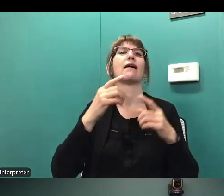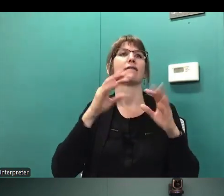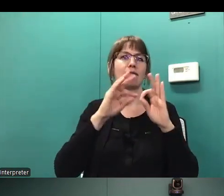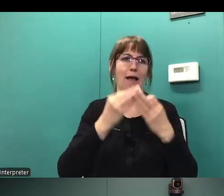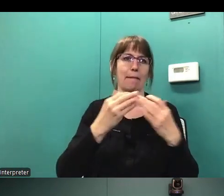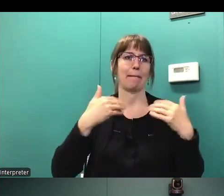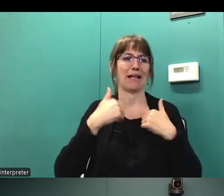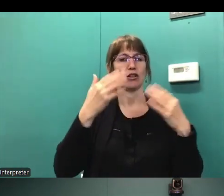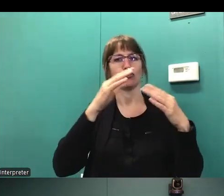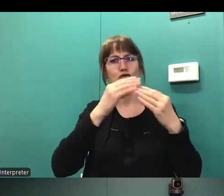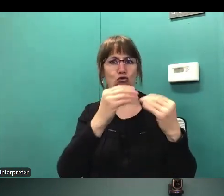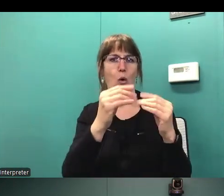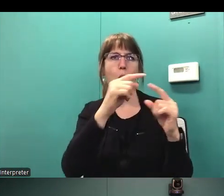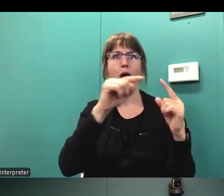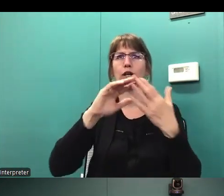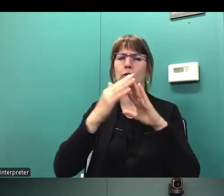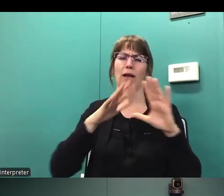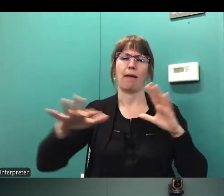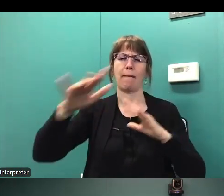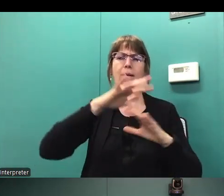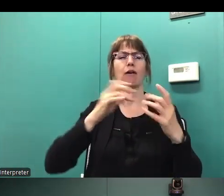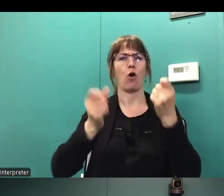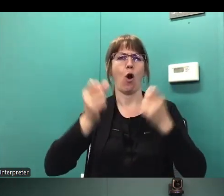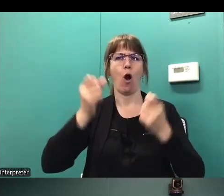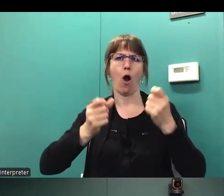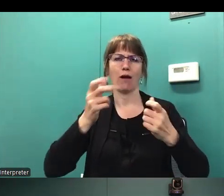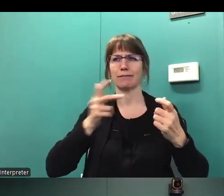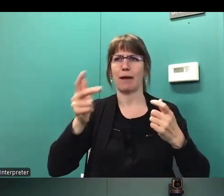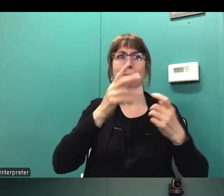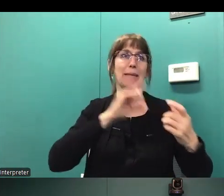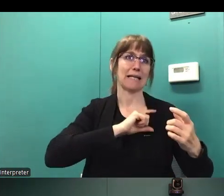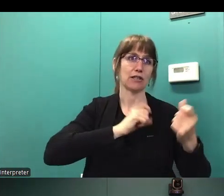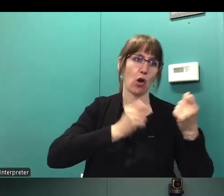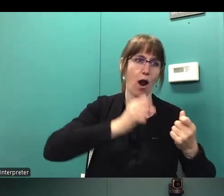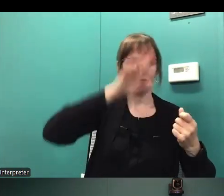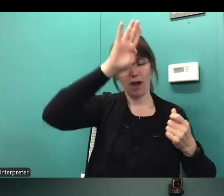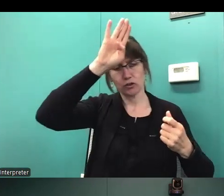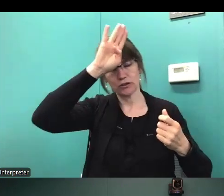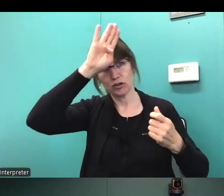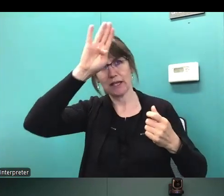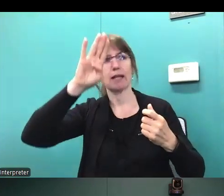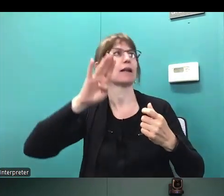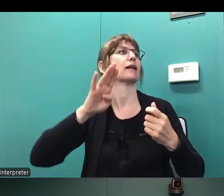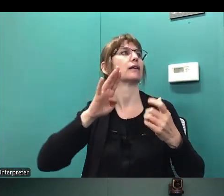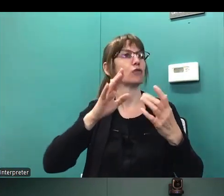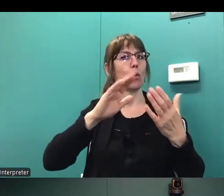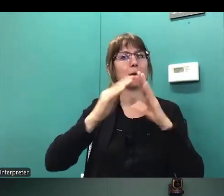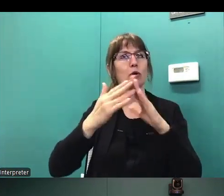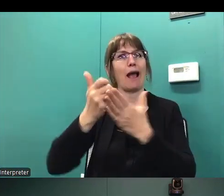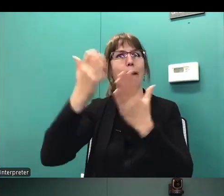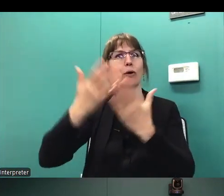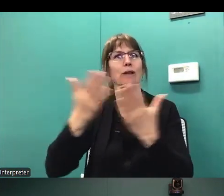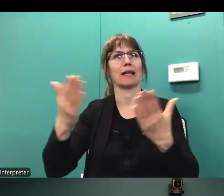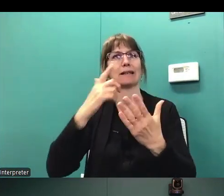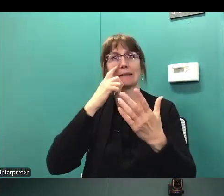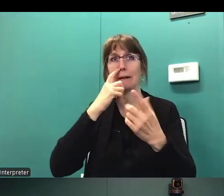pets, stores, like a community, so it's a lot more open-ended. Cars. This car has got a fire engine, So community helper kind of stuff,